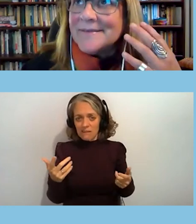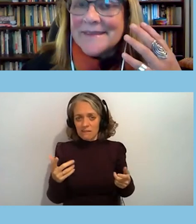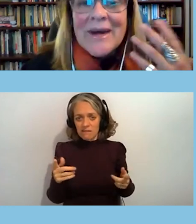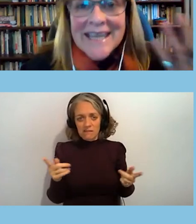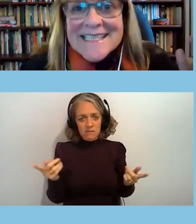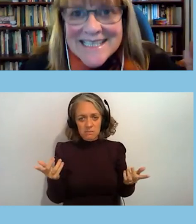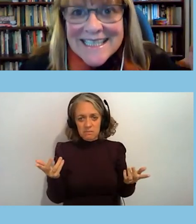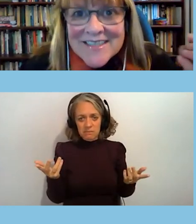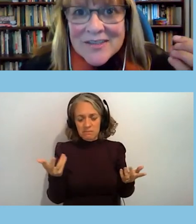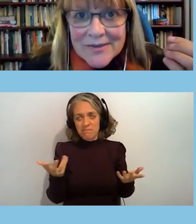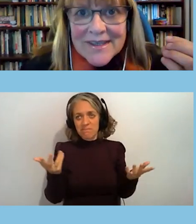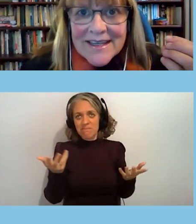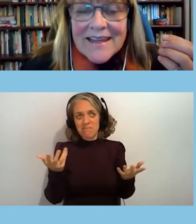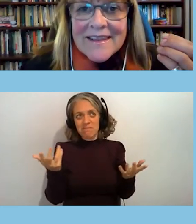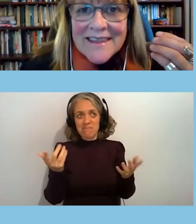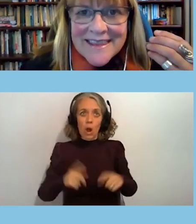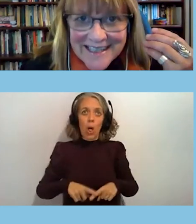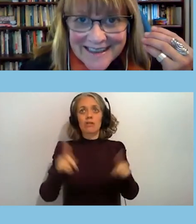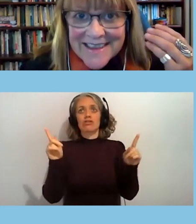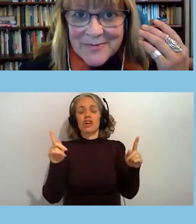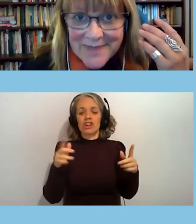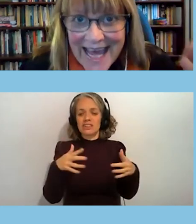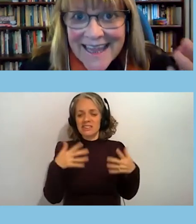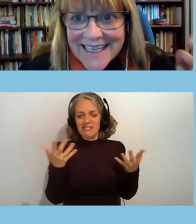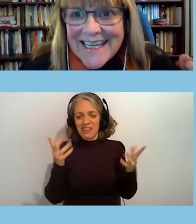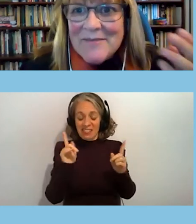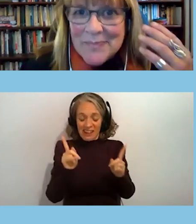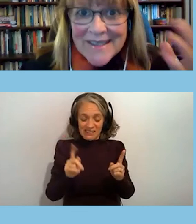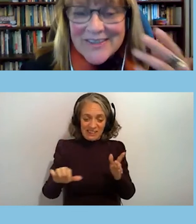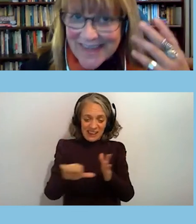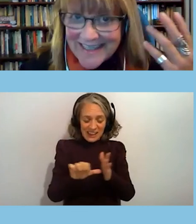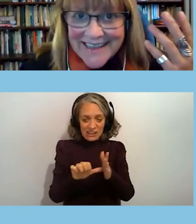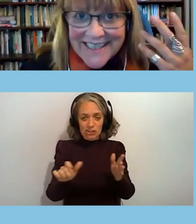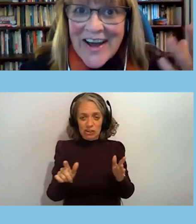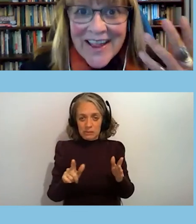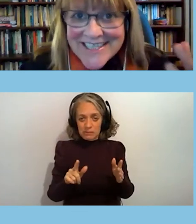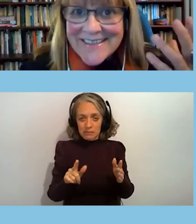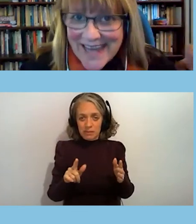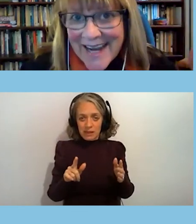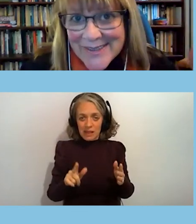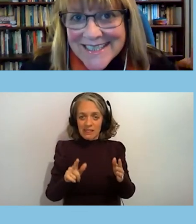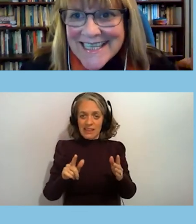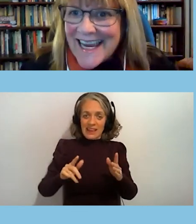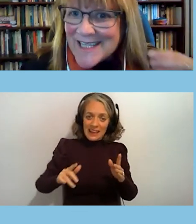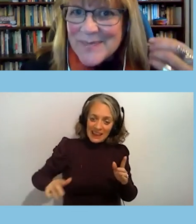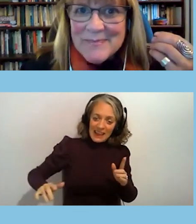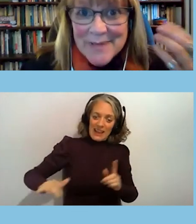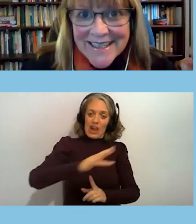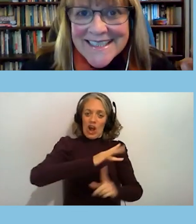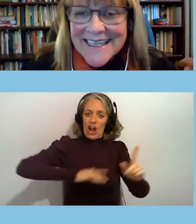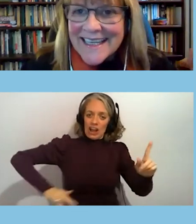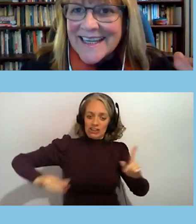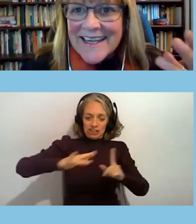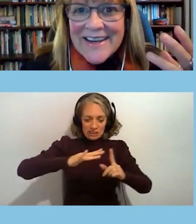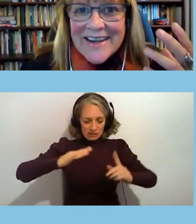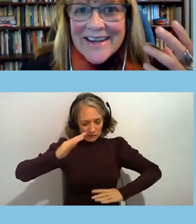alternative. Well, I guess that's the issue, that the reality built, or the ecology of the house has been